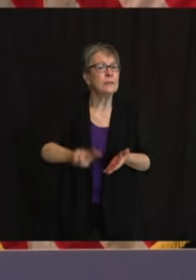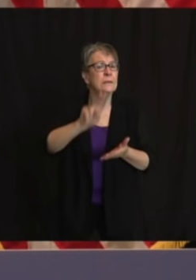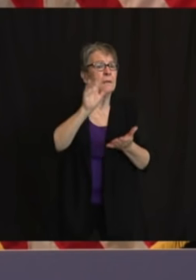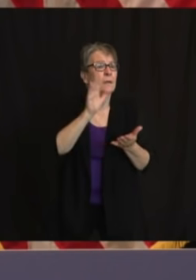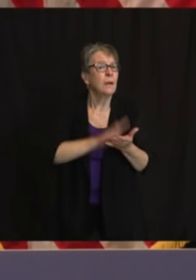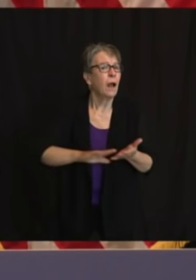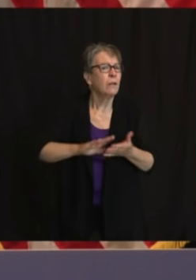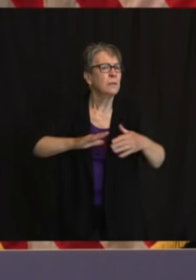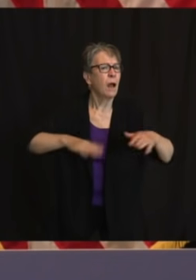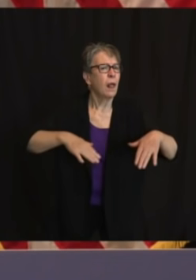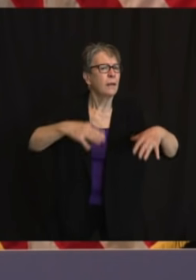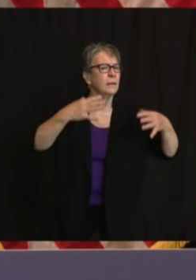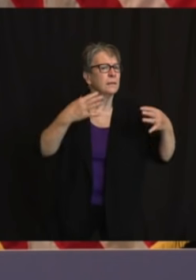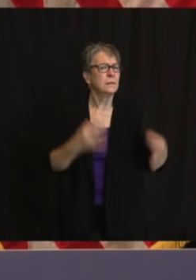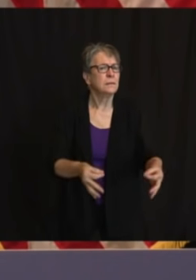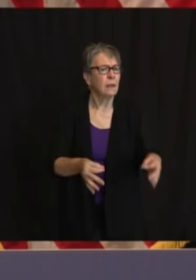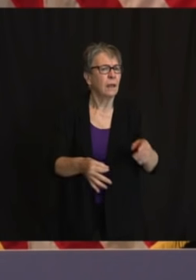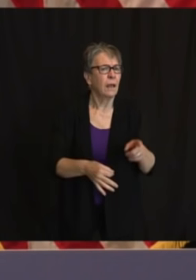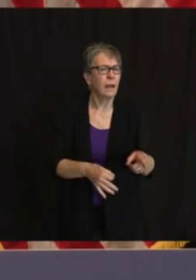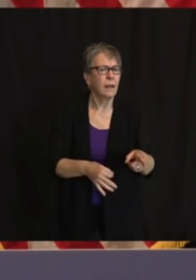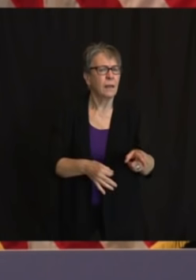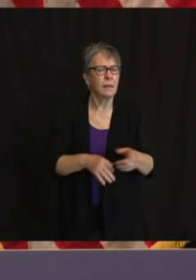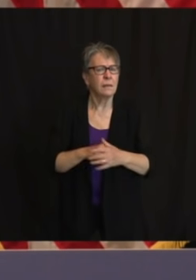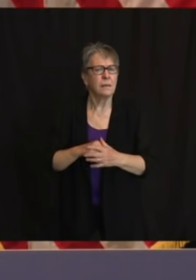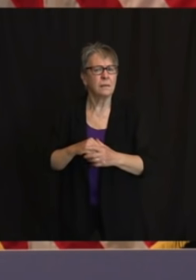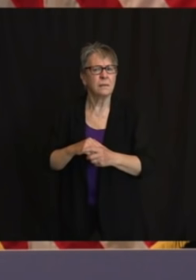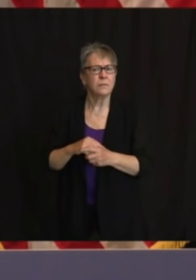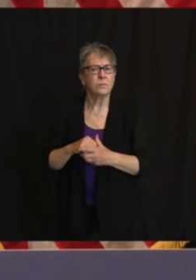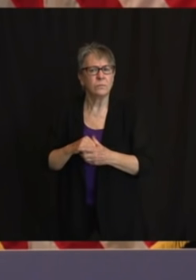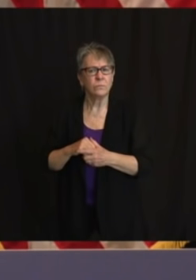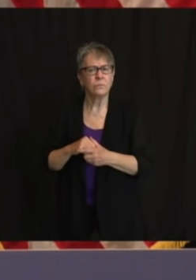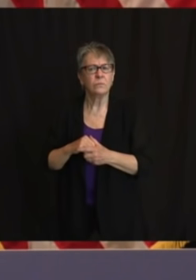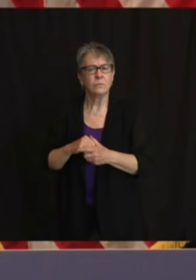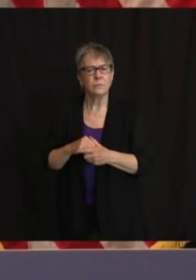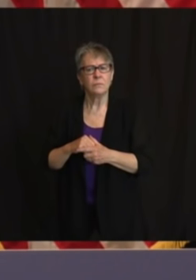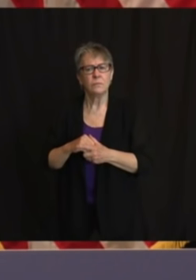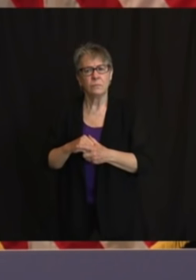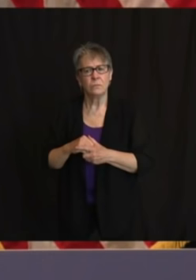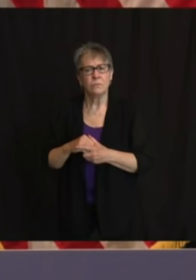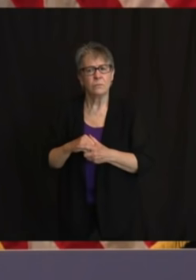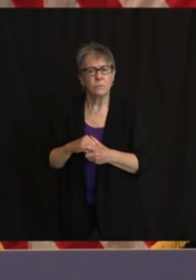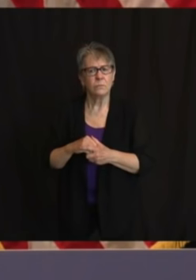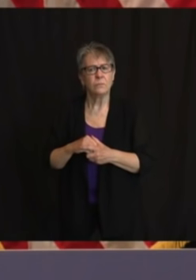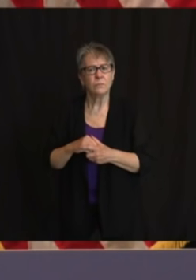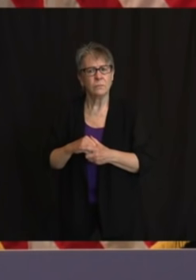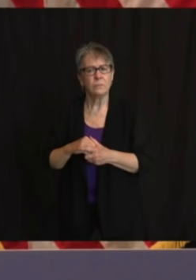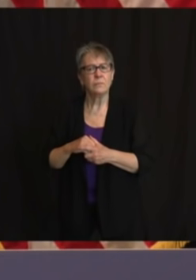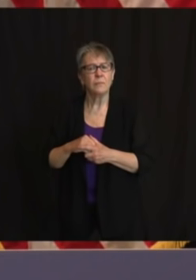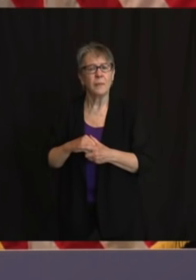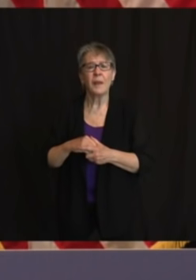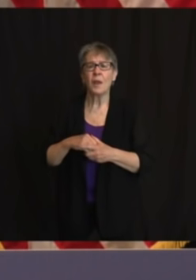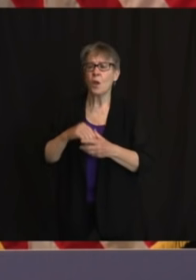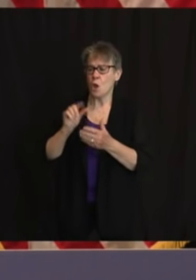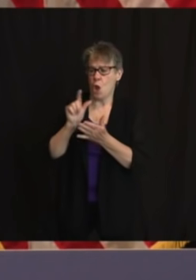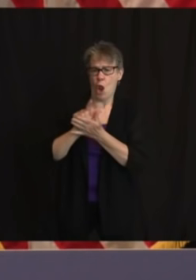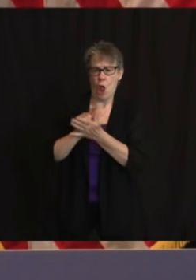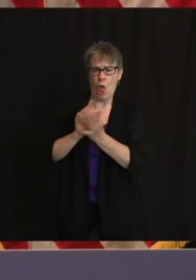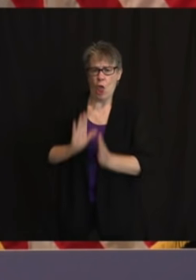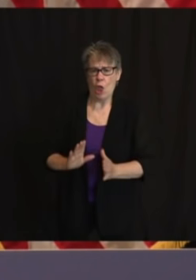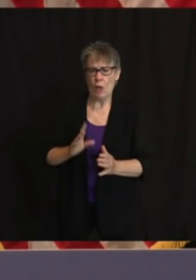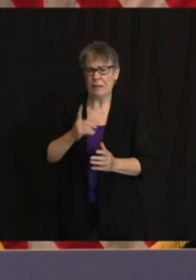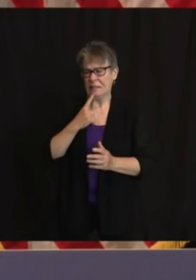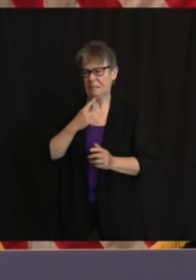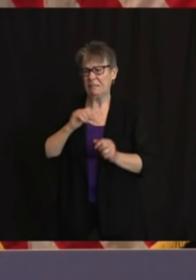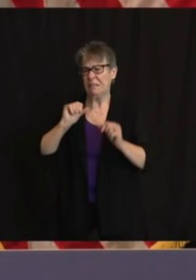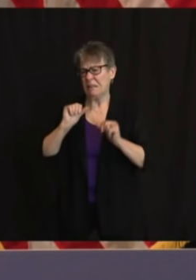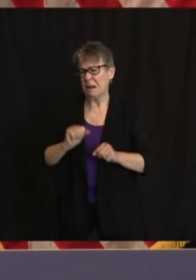be an enormous amount of stakeholder engagement, including what the summer might look like in terms of enrichment opportunities,